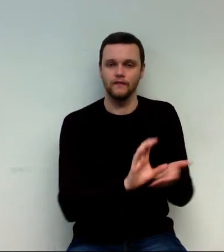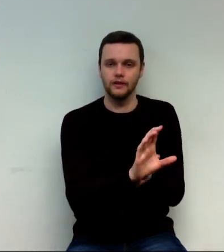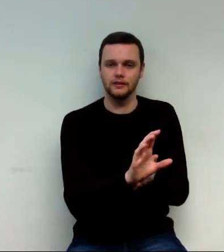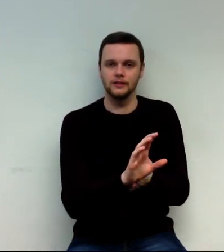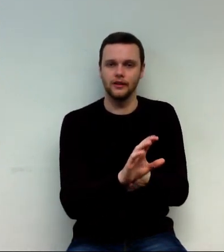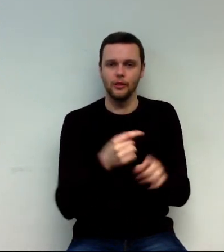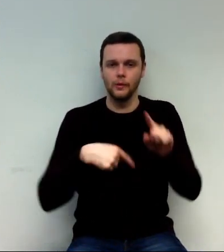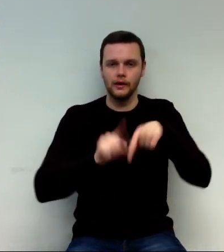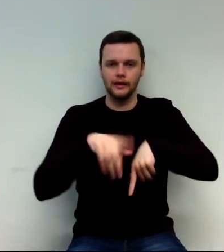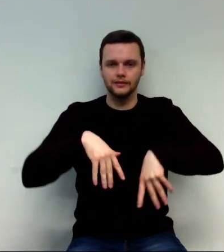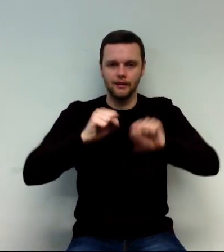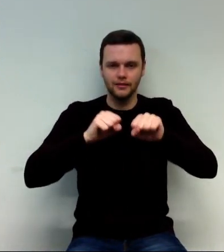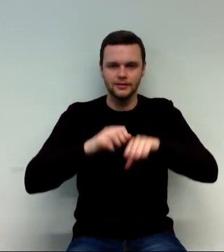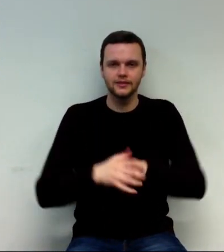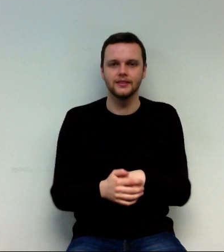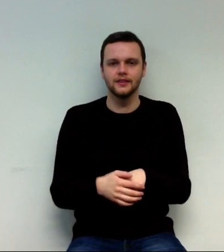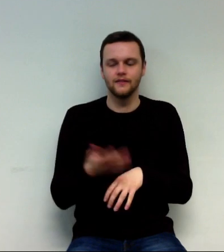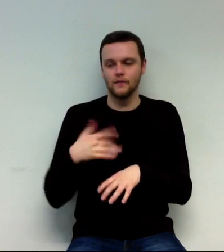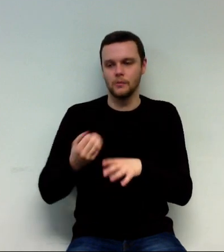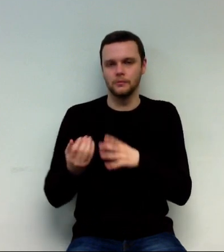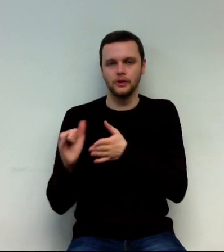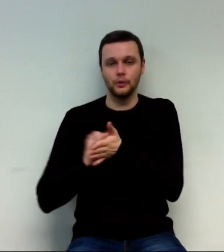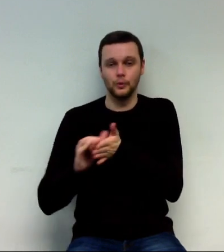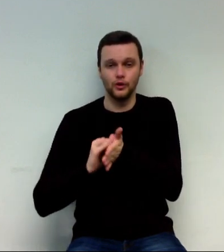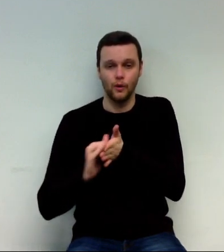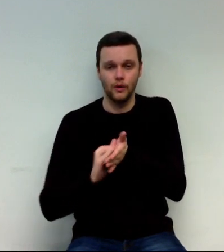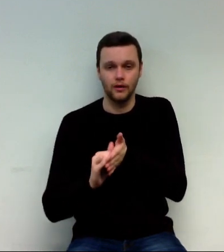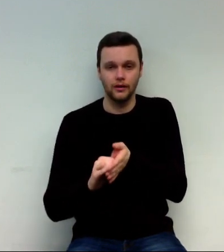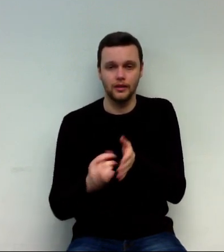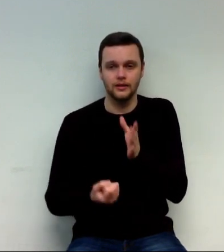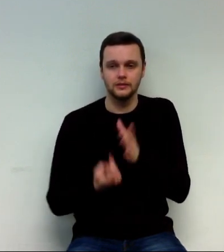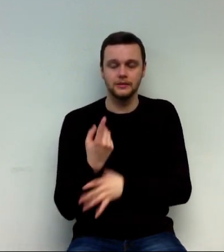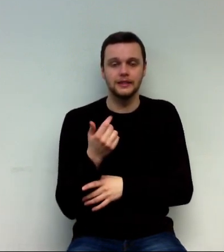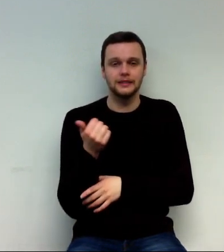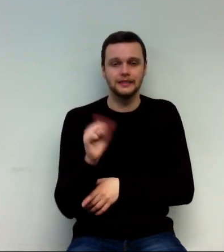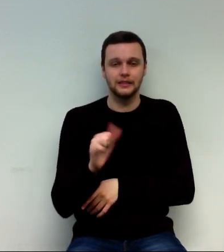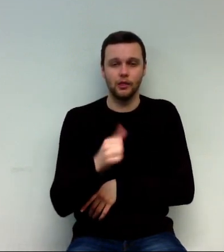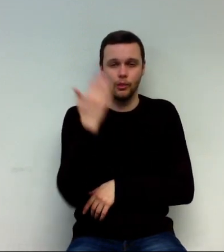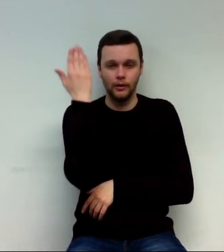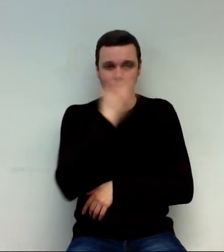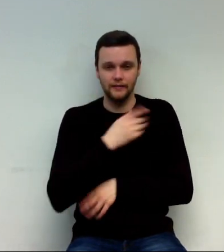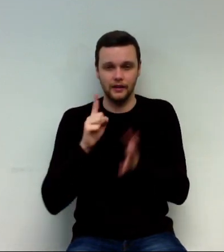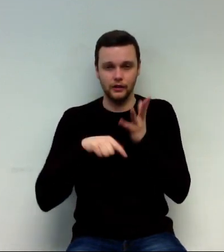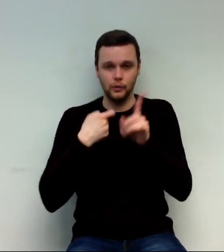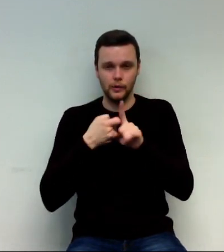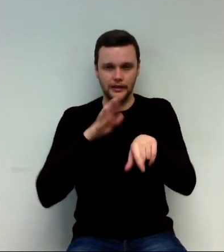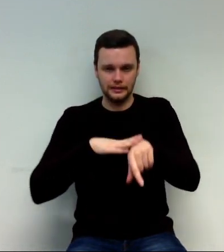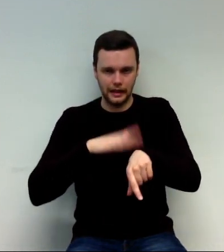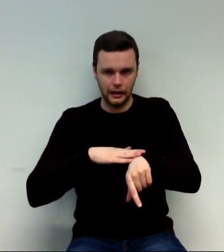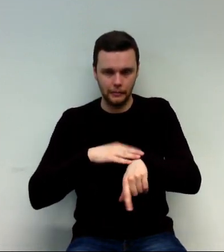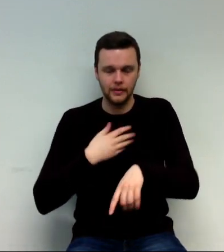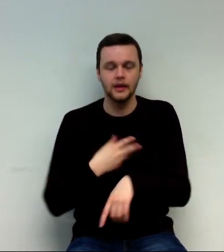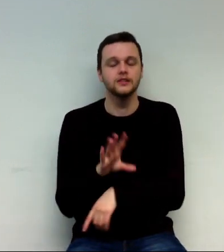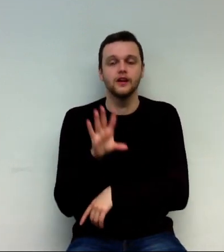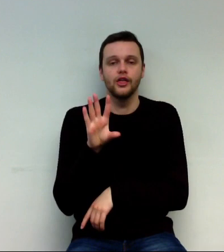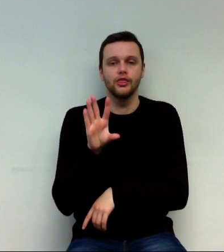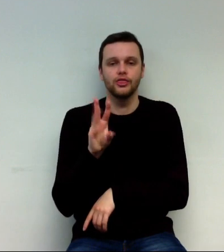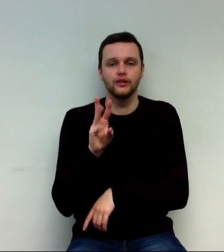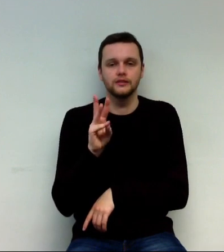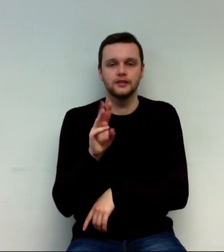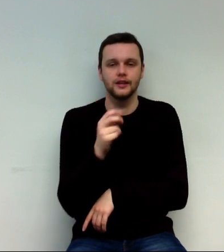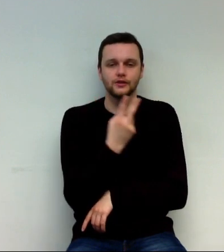Kickstarter, joining us live from New York. So that's 6 p.m. UK time on Thursday, the 28th